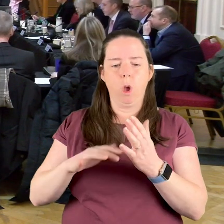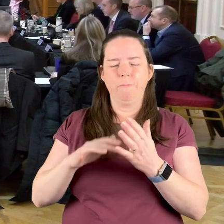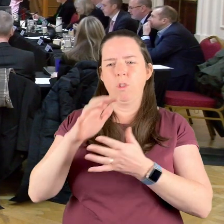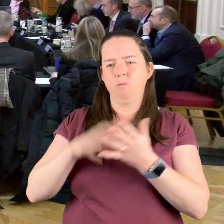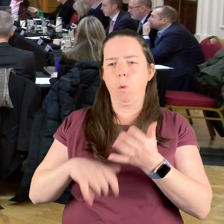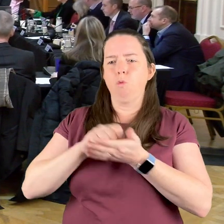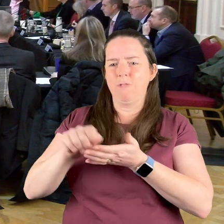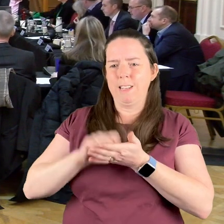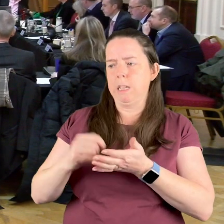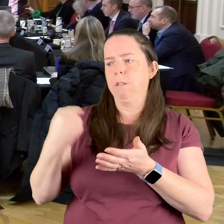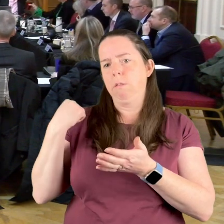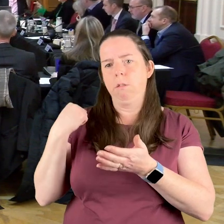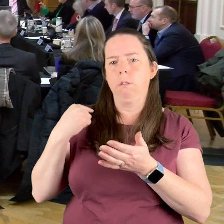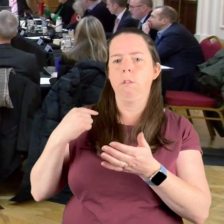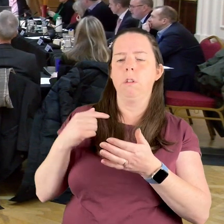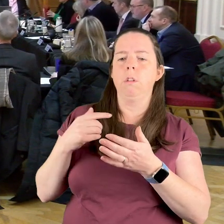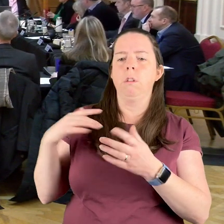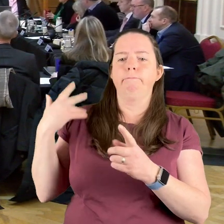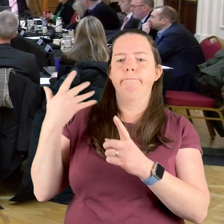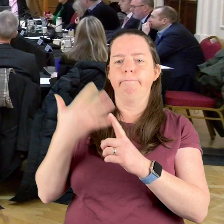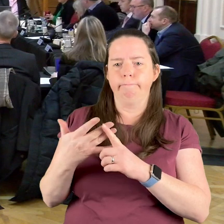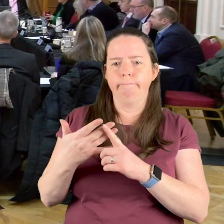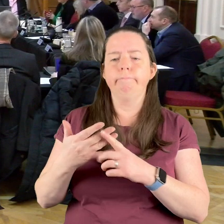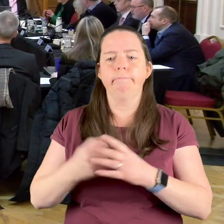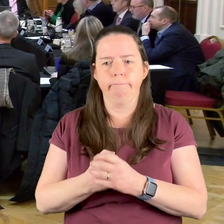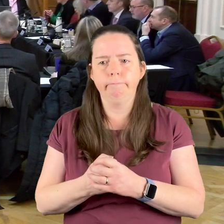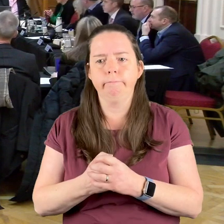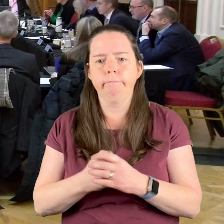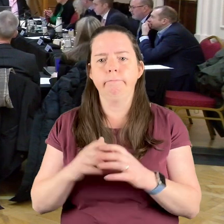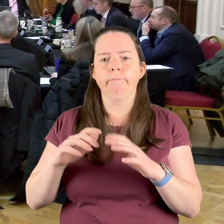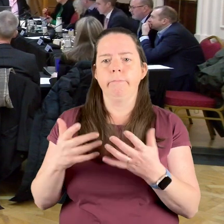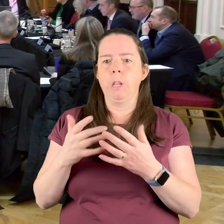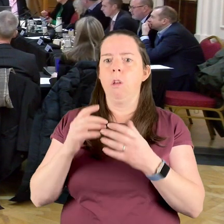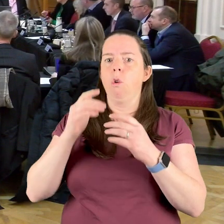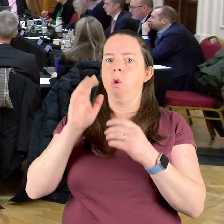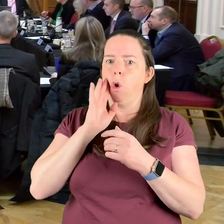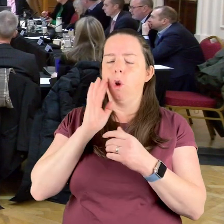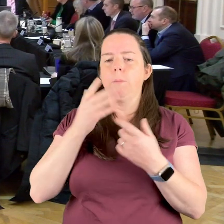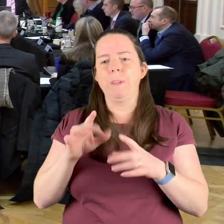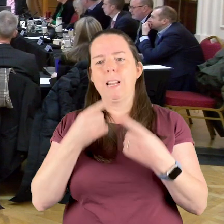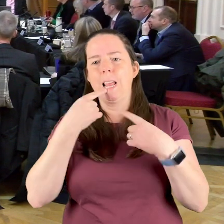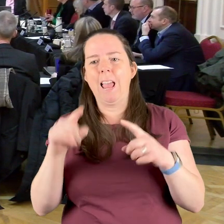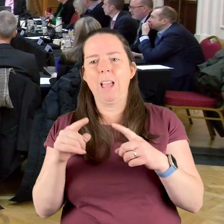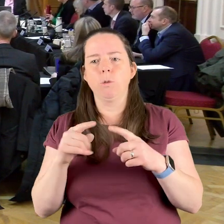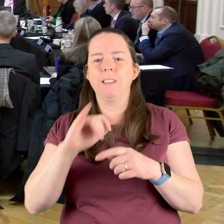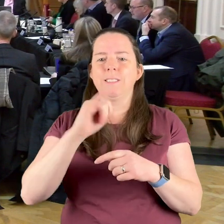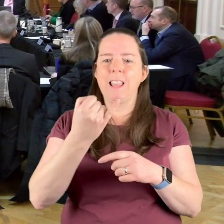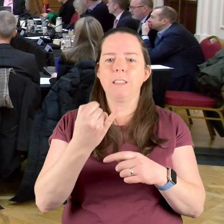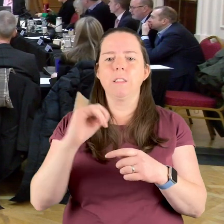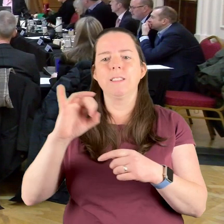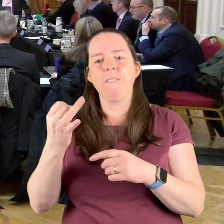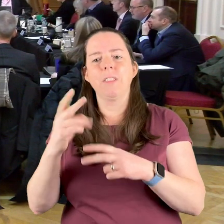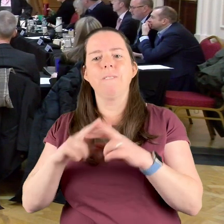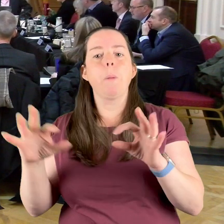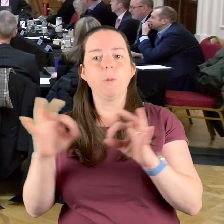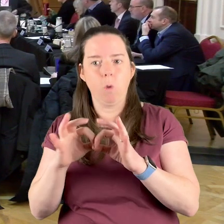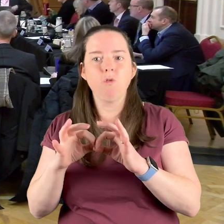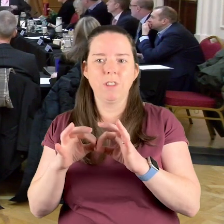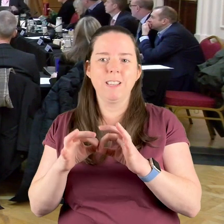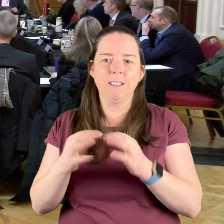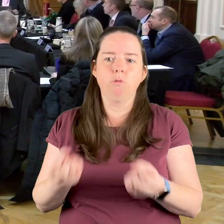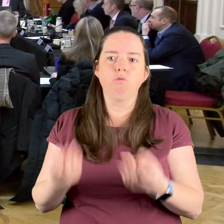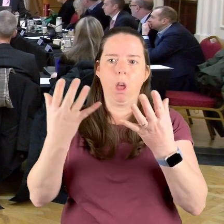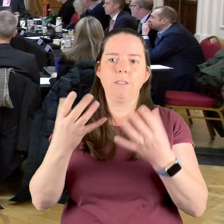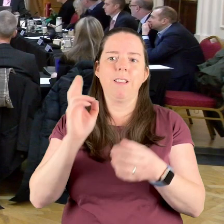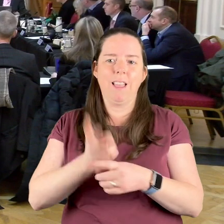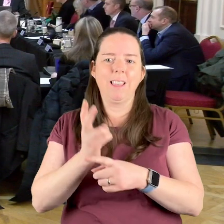tomorrow, and we have, since the report was written, heard that they have announced further dates on the 6th and